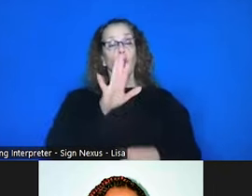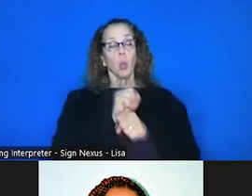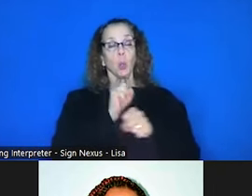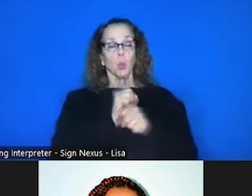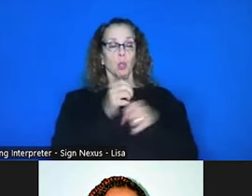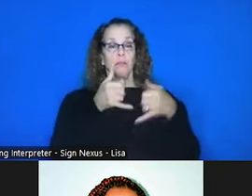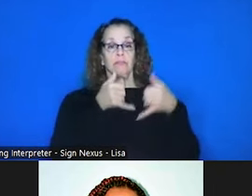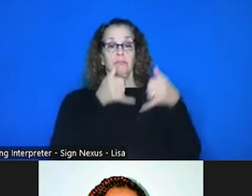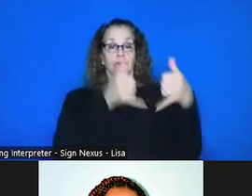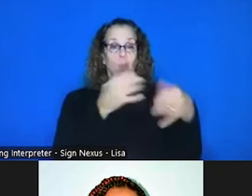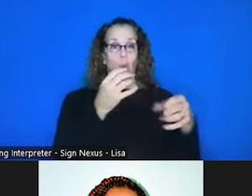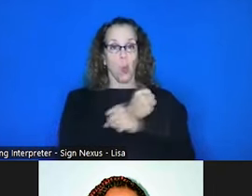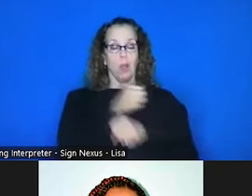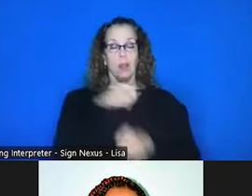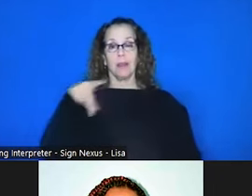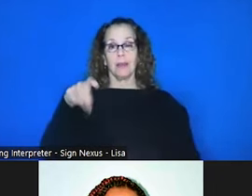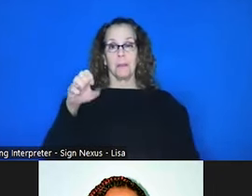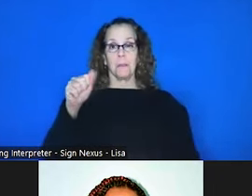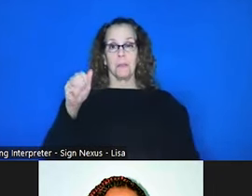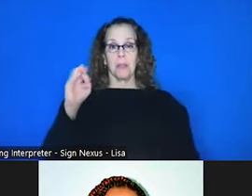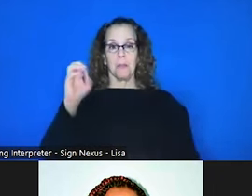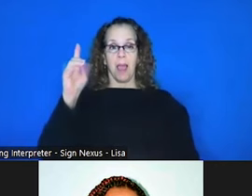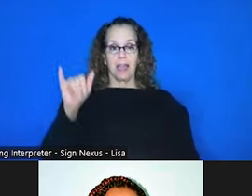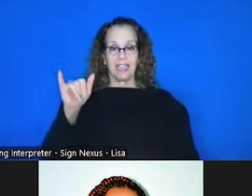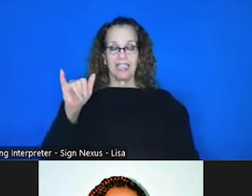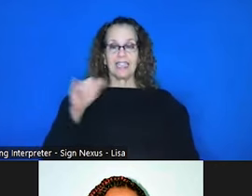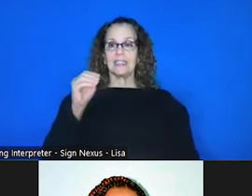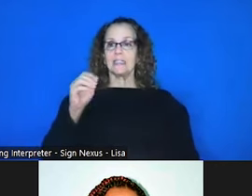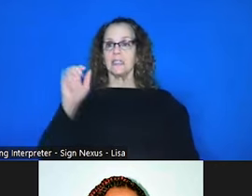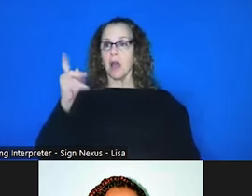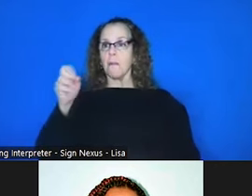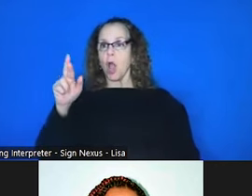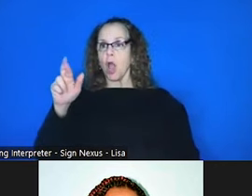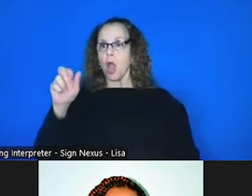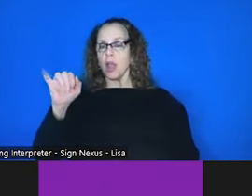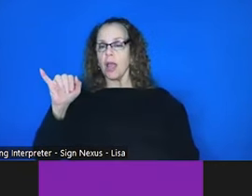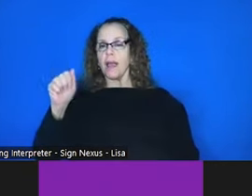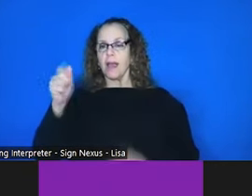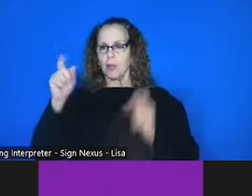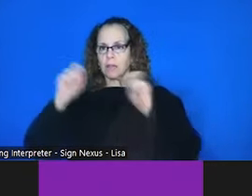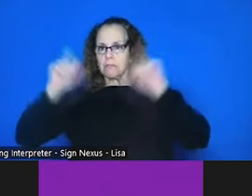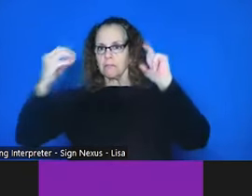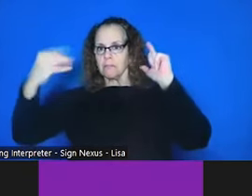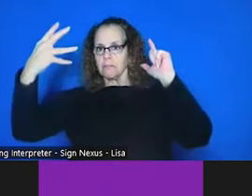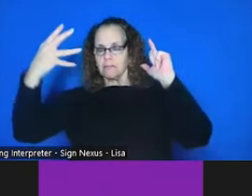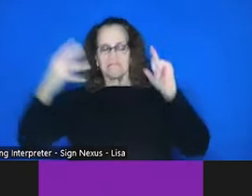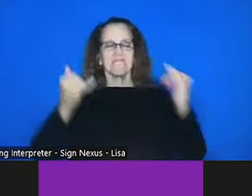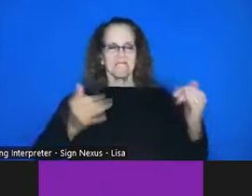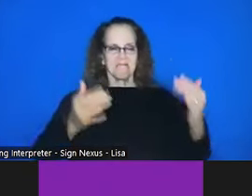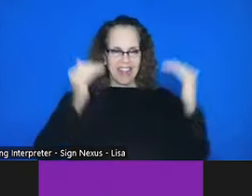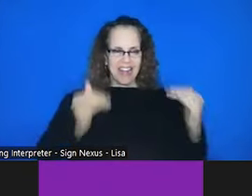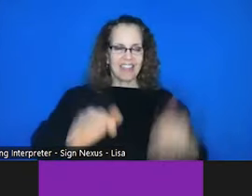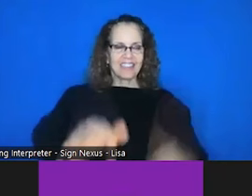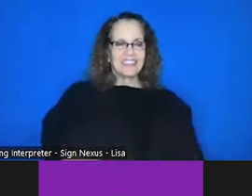was featured on the cover of Time magazine. So Amara, you can go ahead and turn your camera on. We also have with us